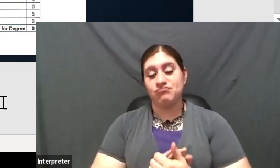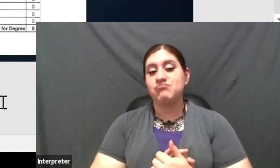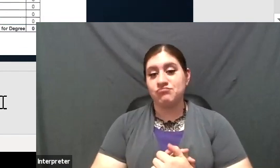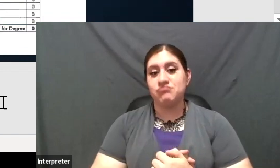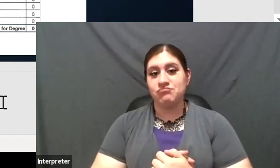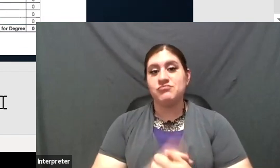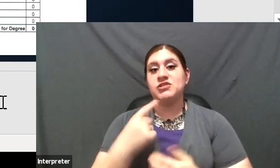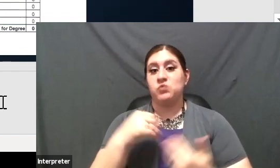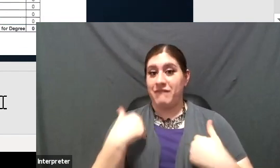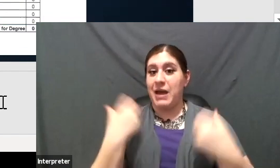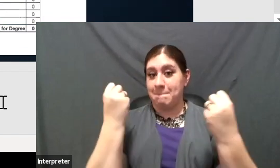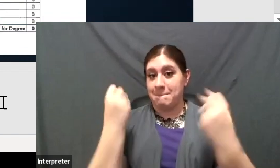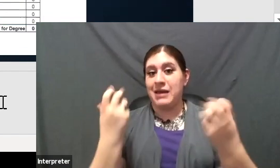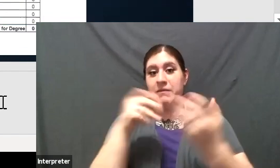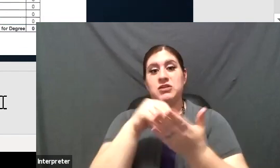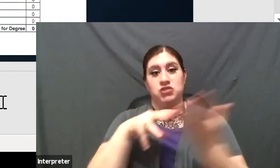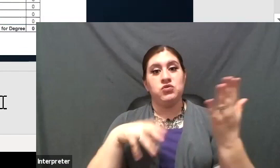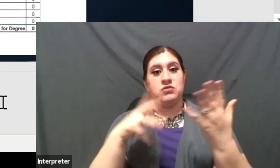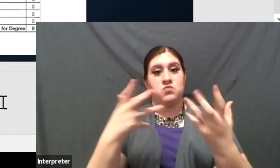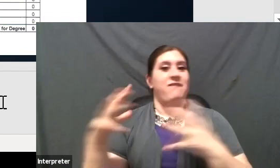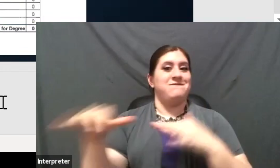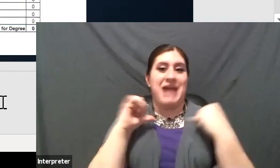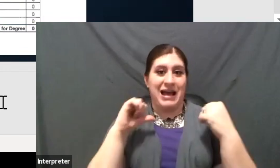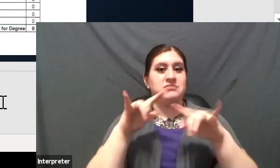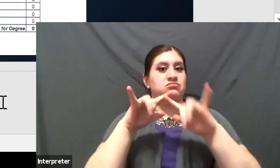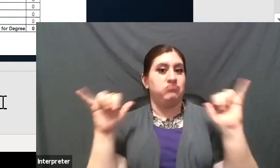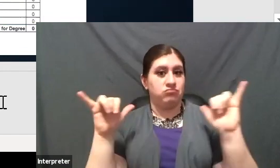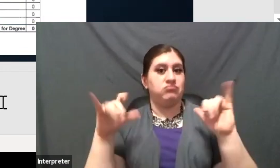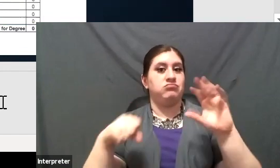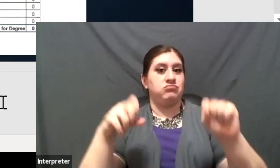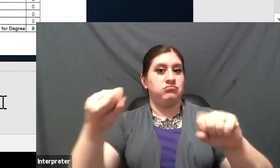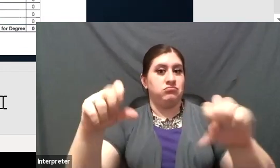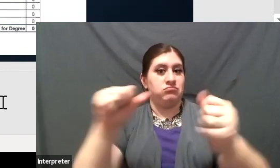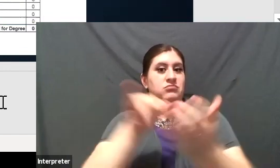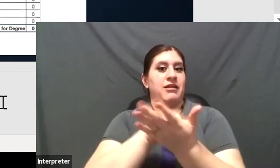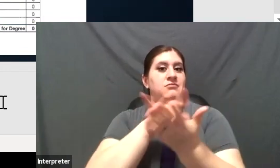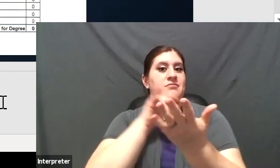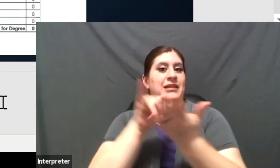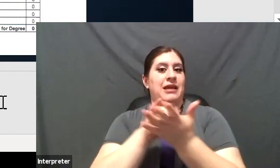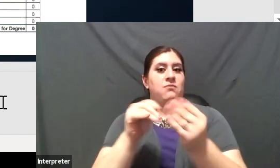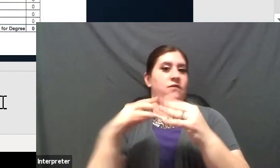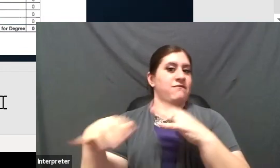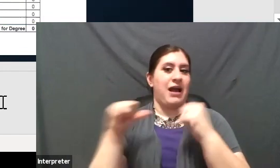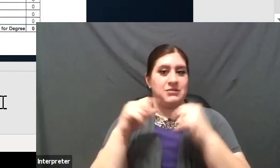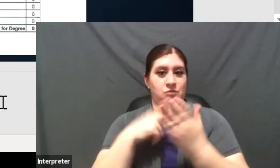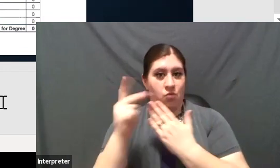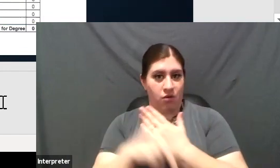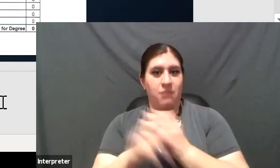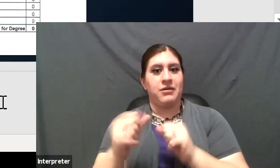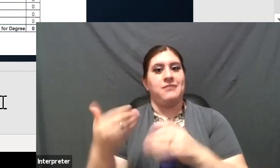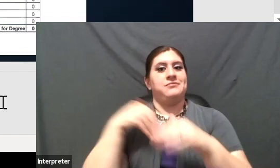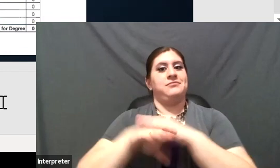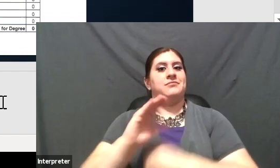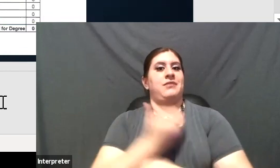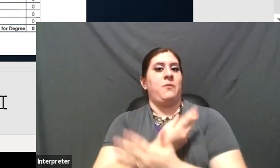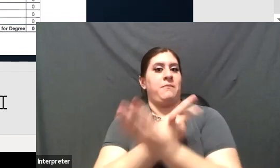so we've had an increasing number of students, in fact, take advantage of the accelerated program and to enter our master's